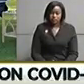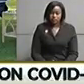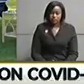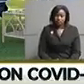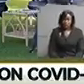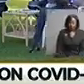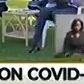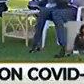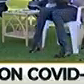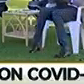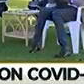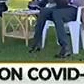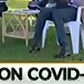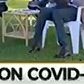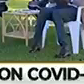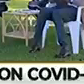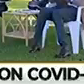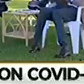Okay, fine.